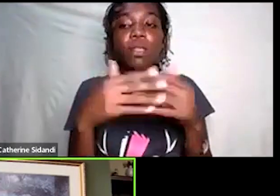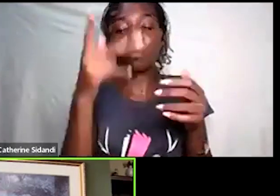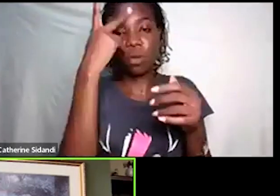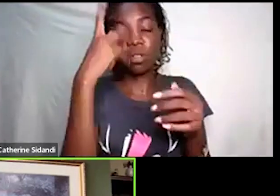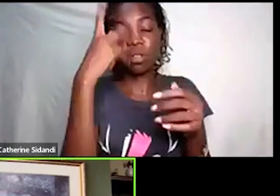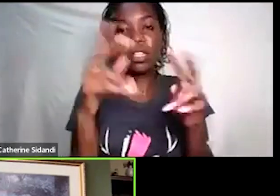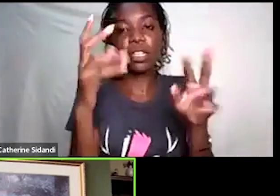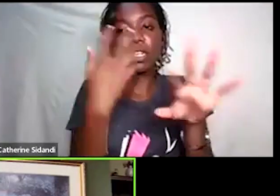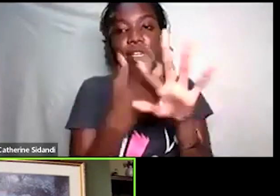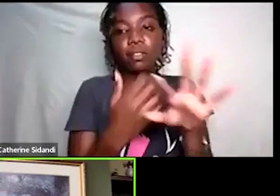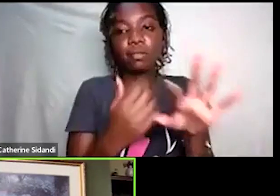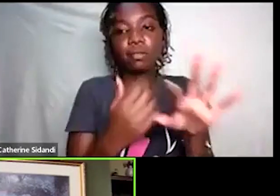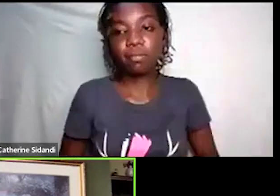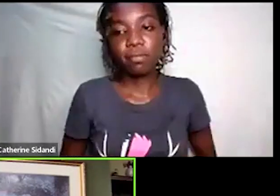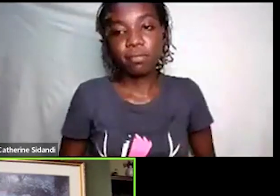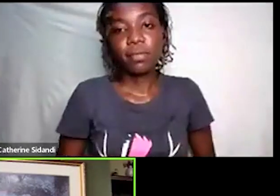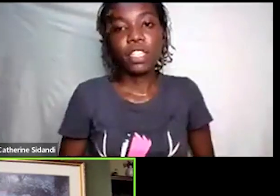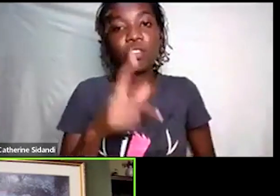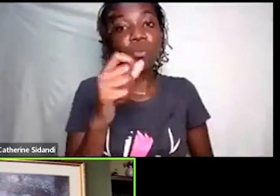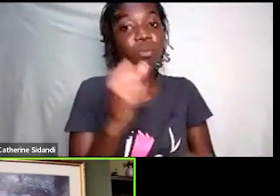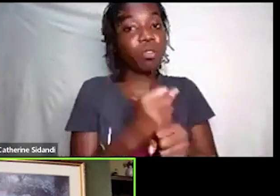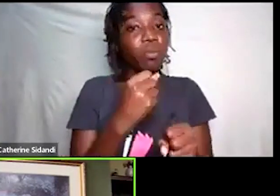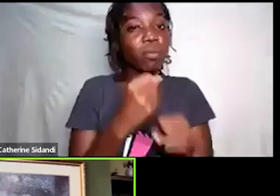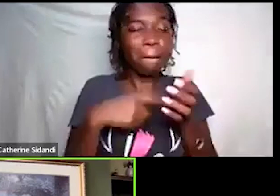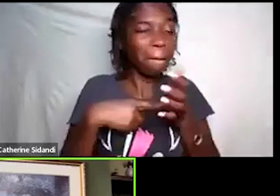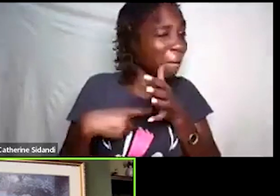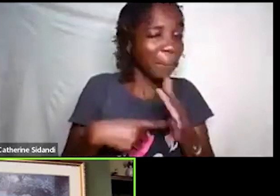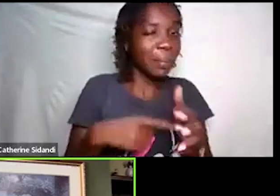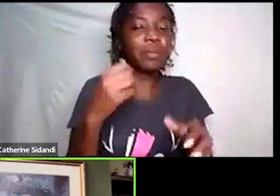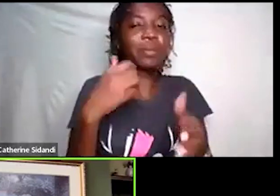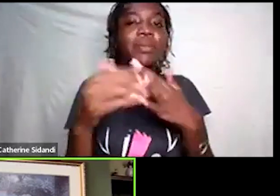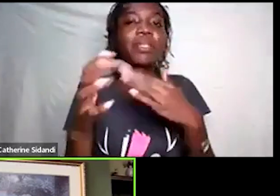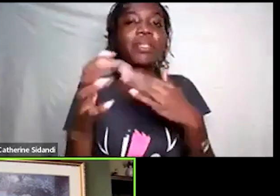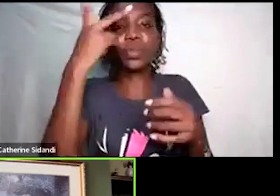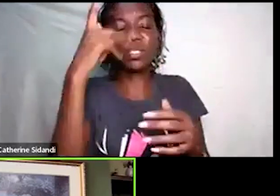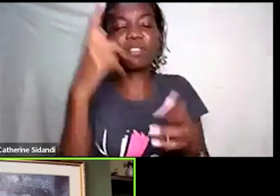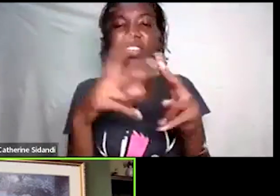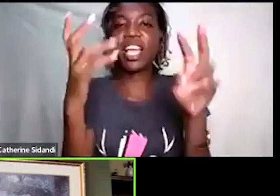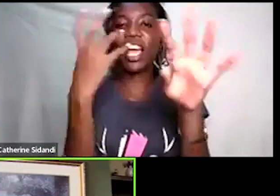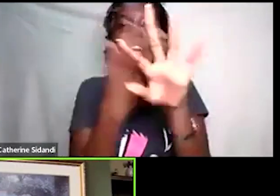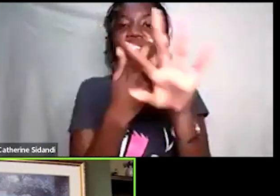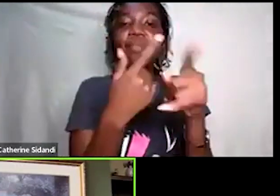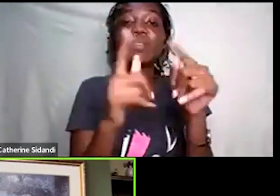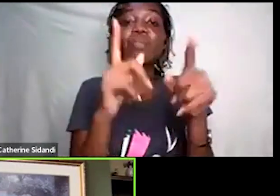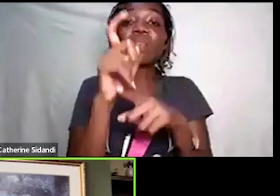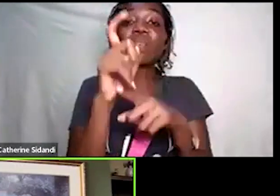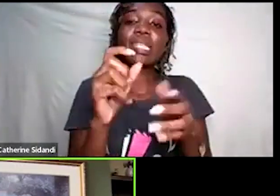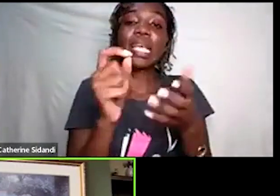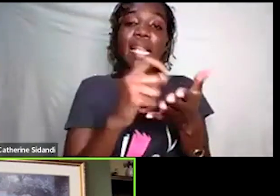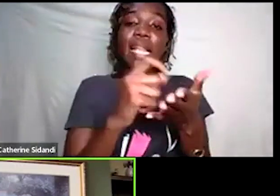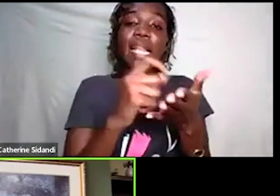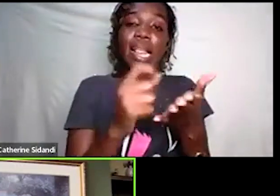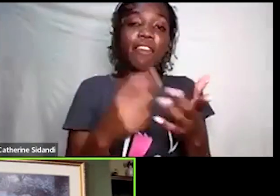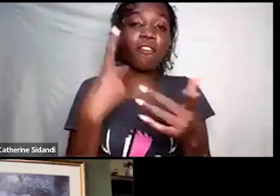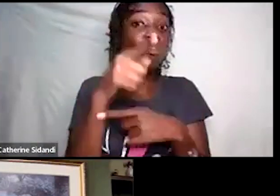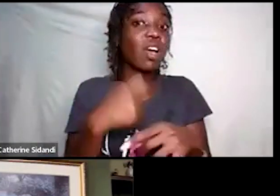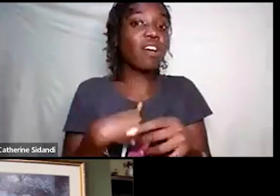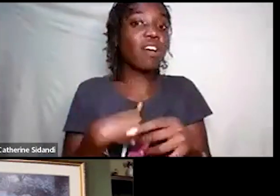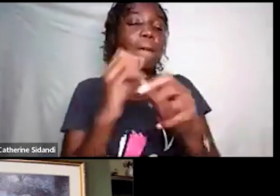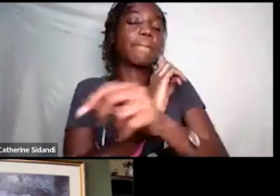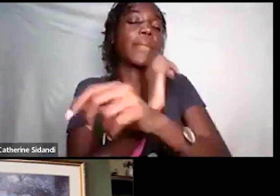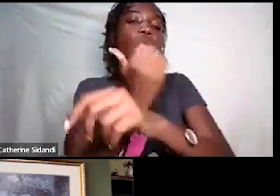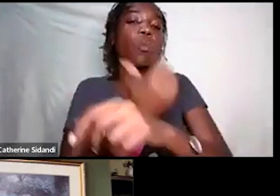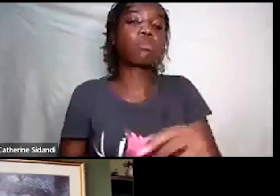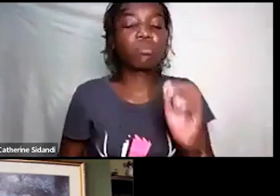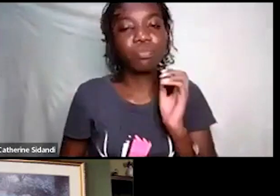You can't pin them down at all, ever. You cannot. It has to be written for it to have power.